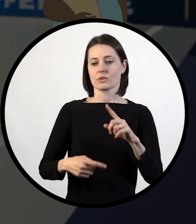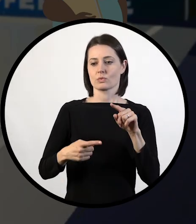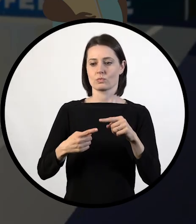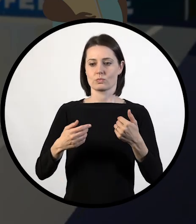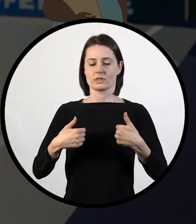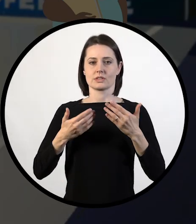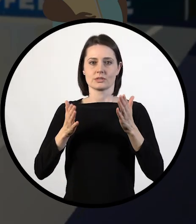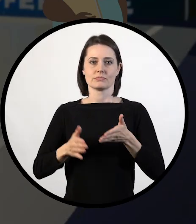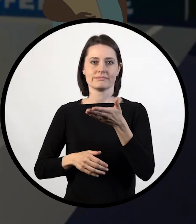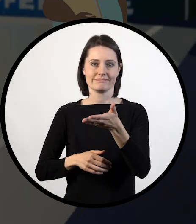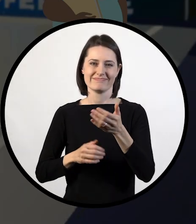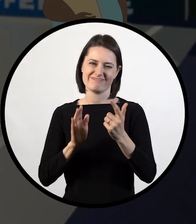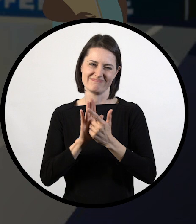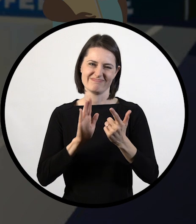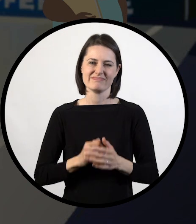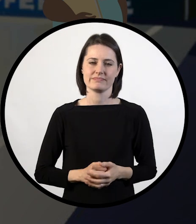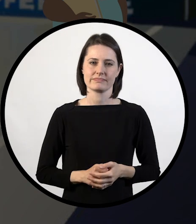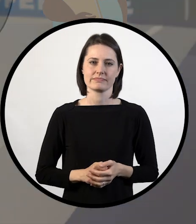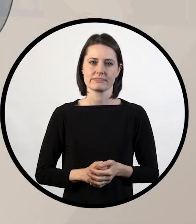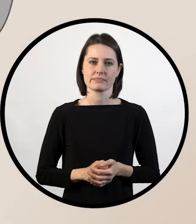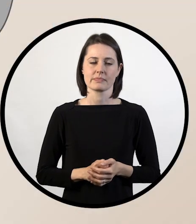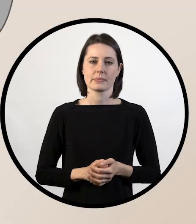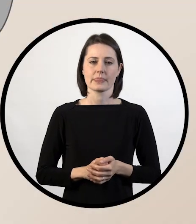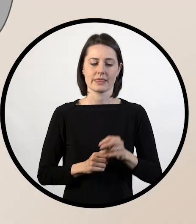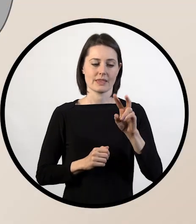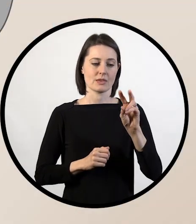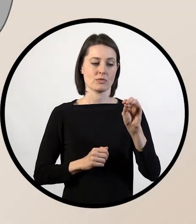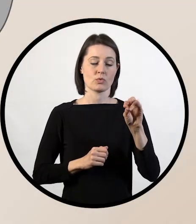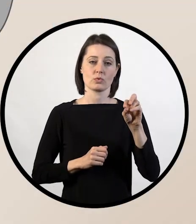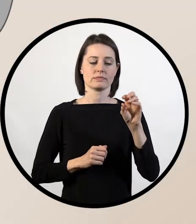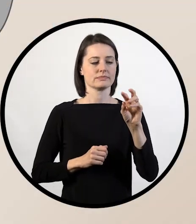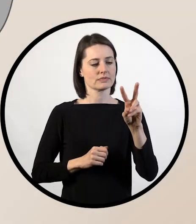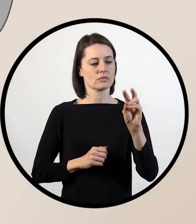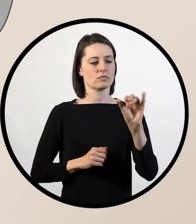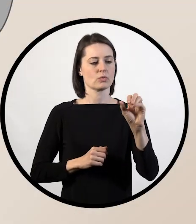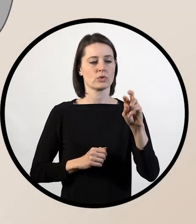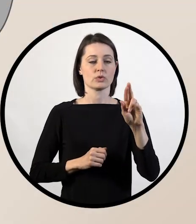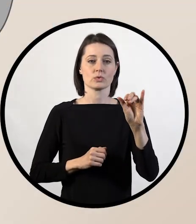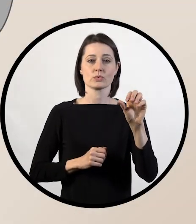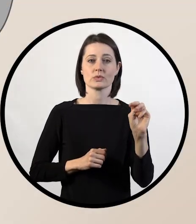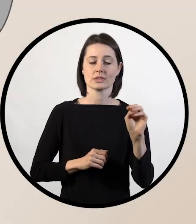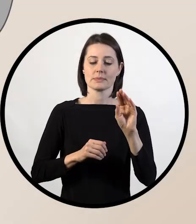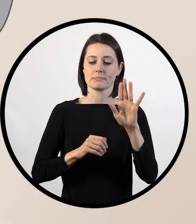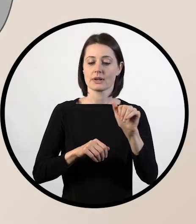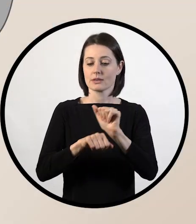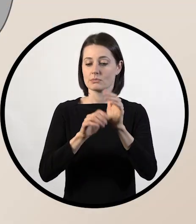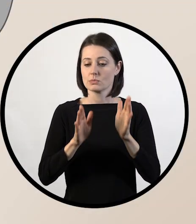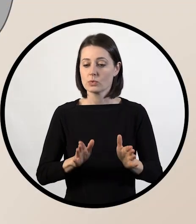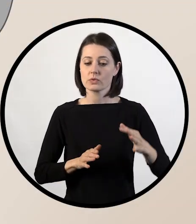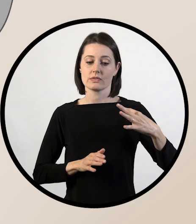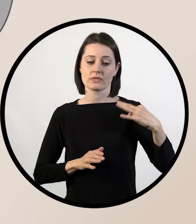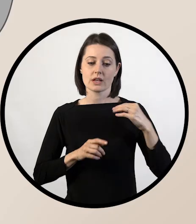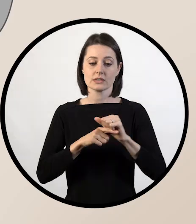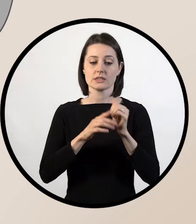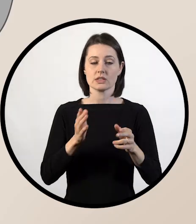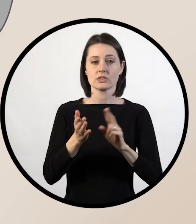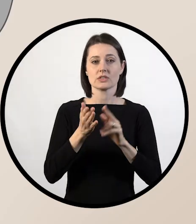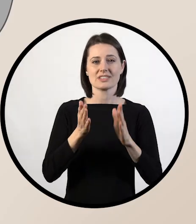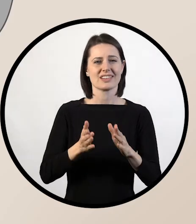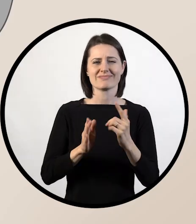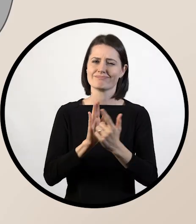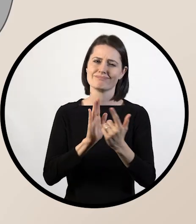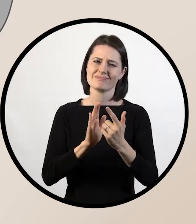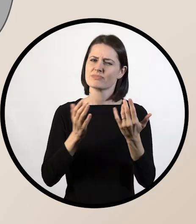or breast in the presence of a youth. Voyeurism by an employee, volunteer, intern, or contractor is